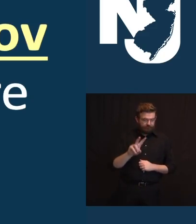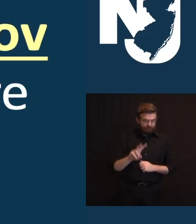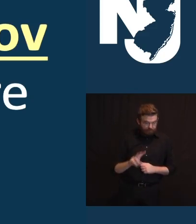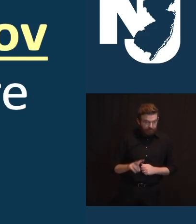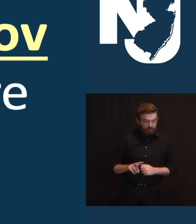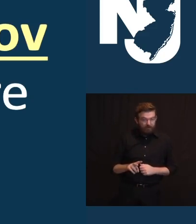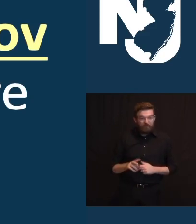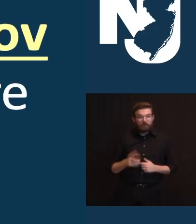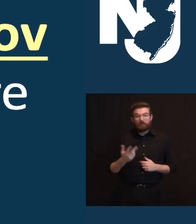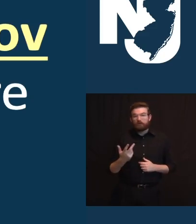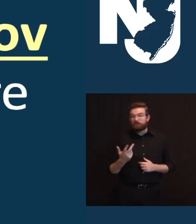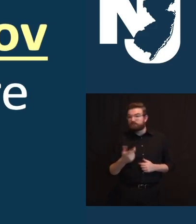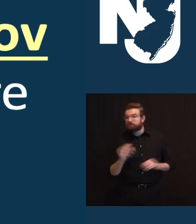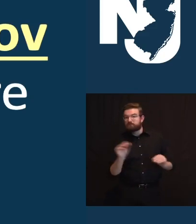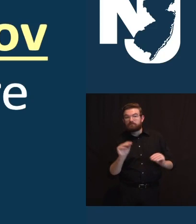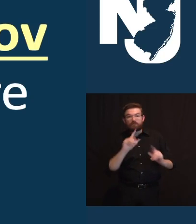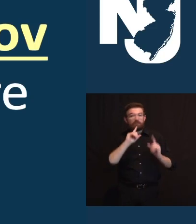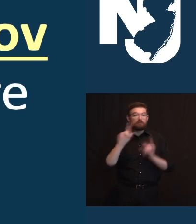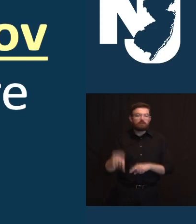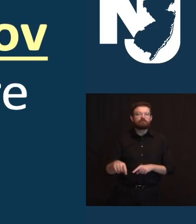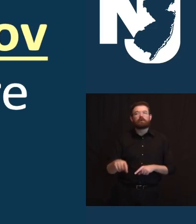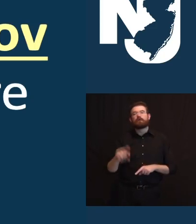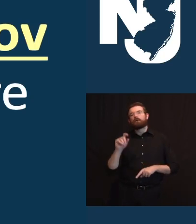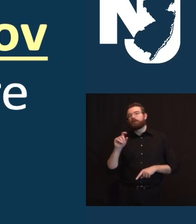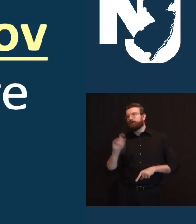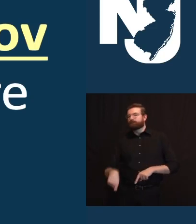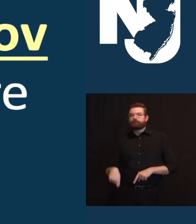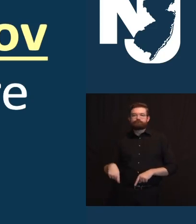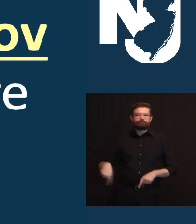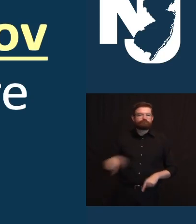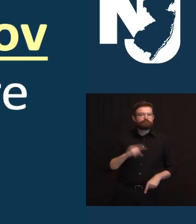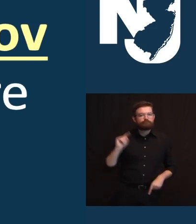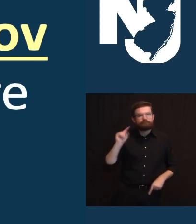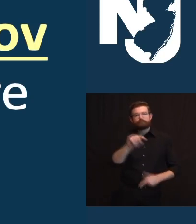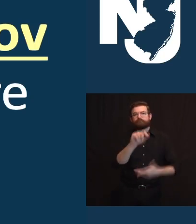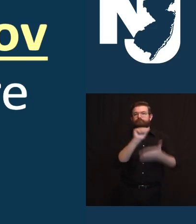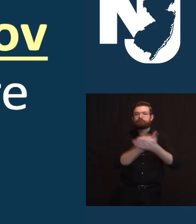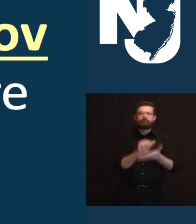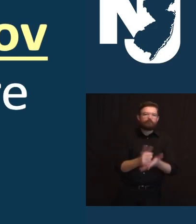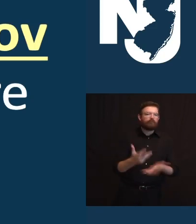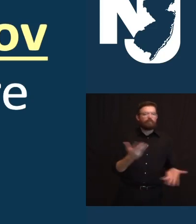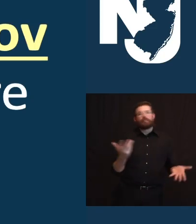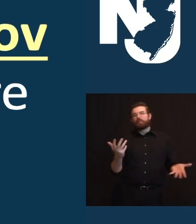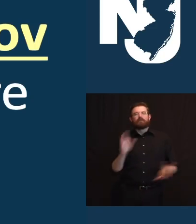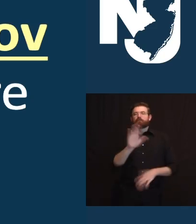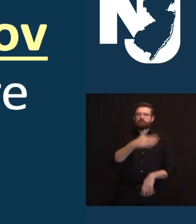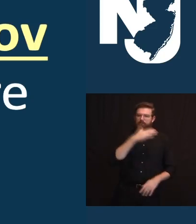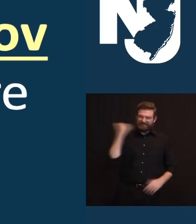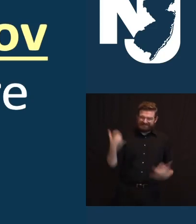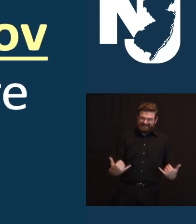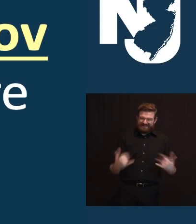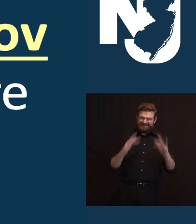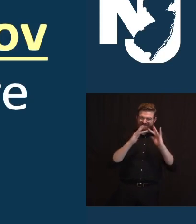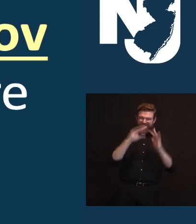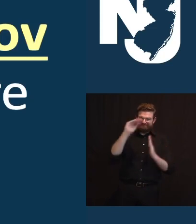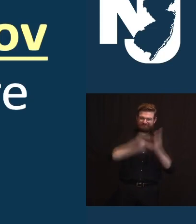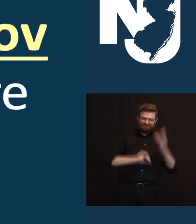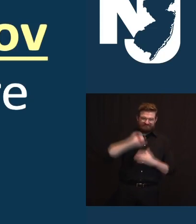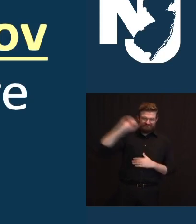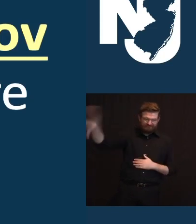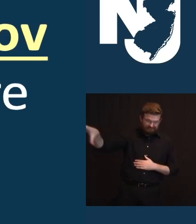it's important. Our Complete Count Commission is continuing its work to spread the work of the census's importance. This weekend, in partnership with